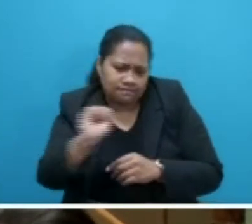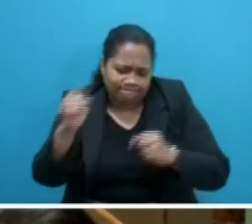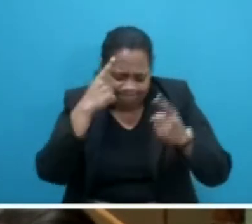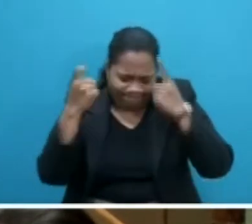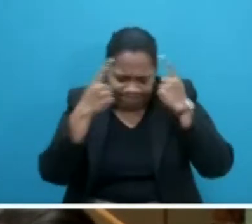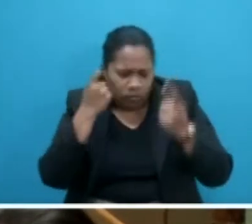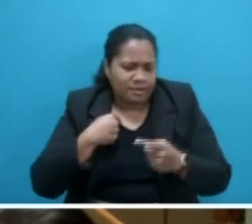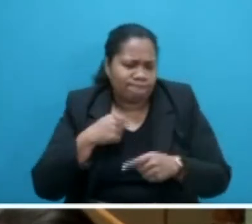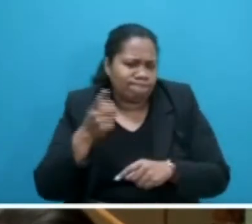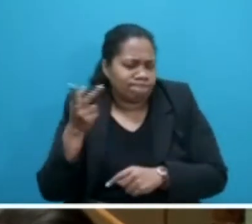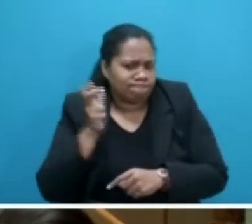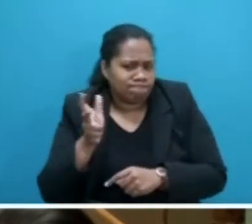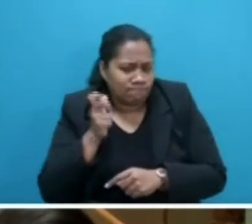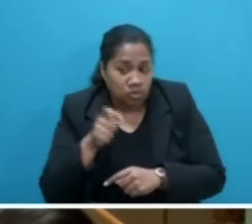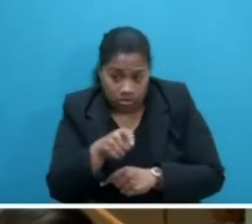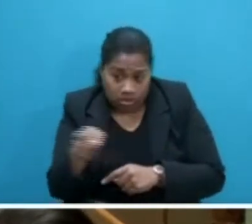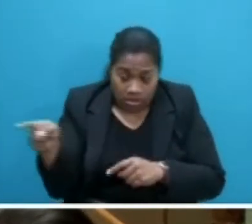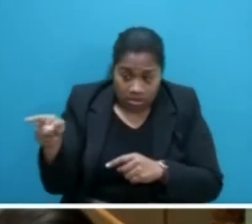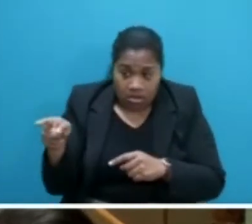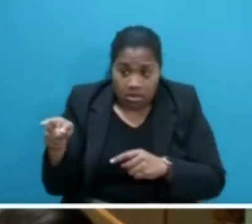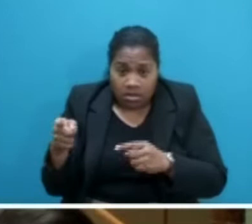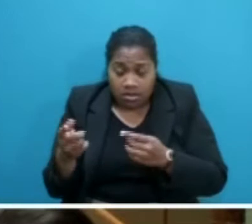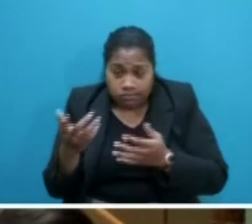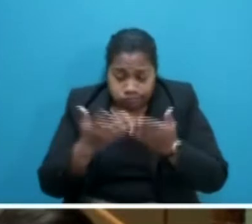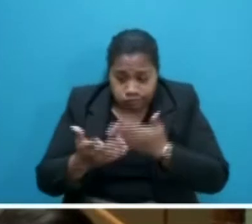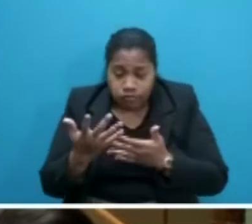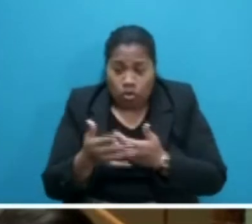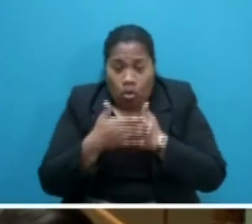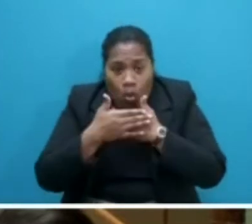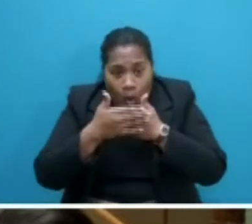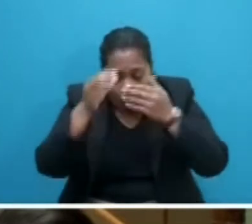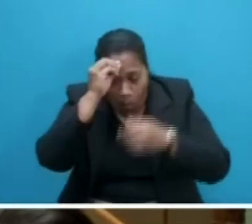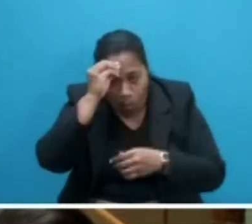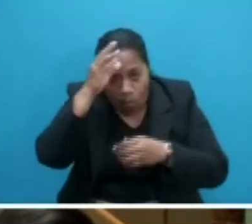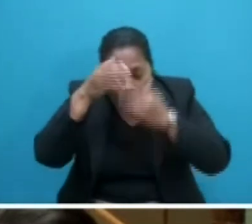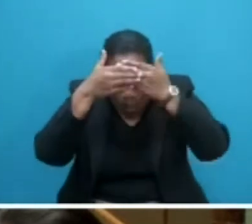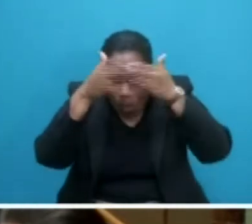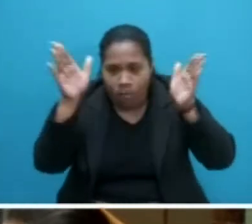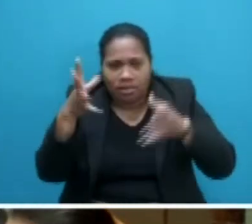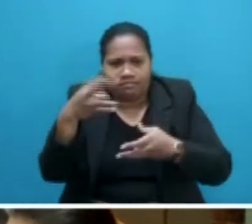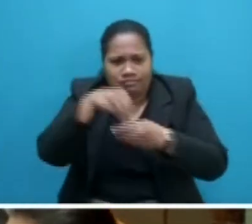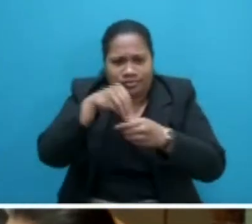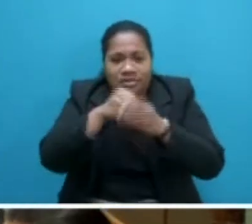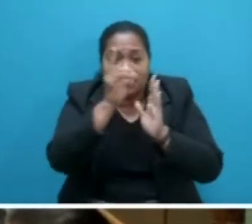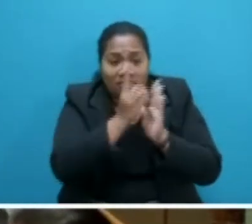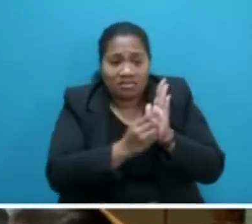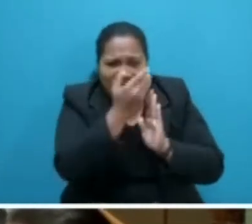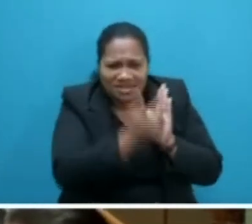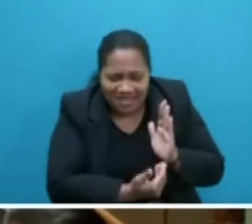As far as they are concerned, an open and inclusive democracy is not some revolutionary